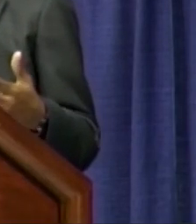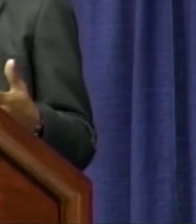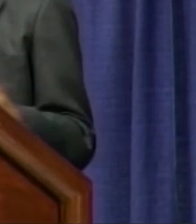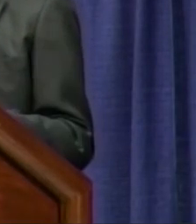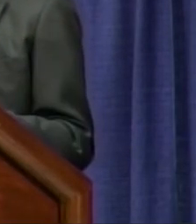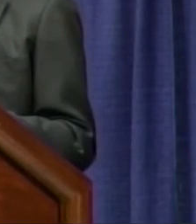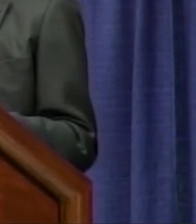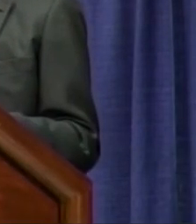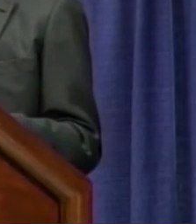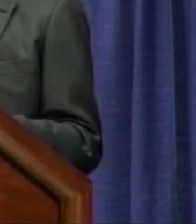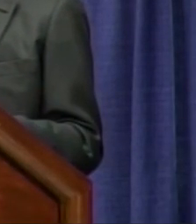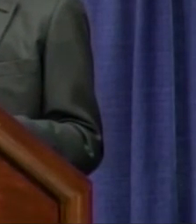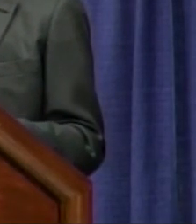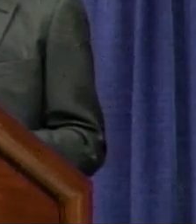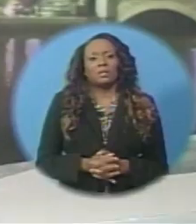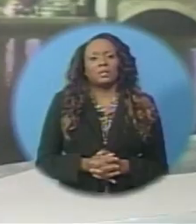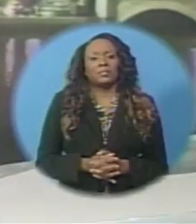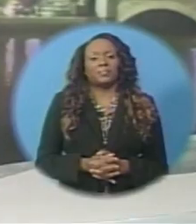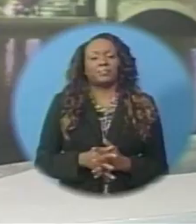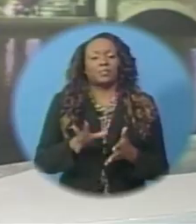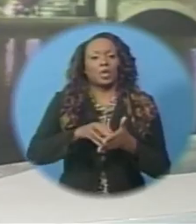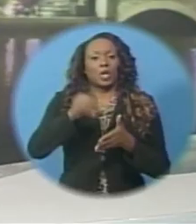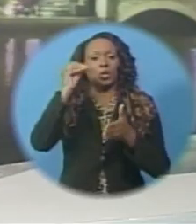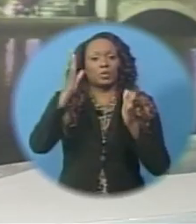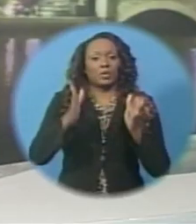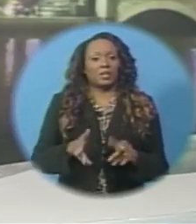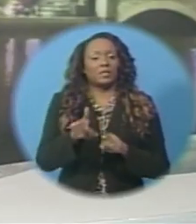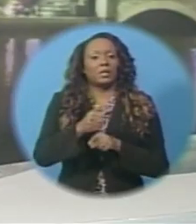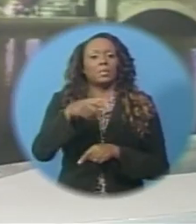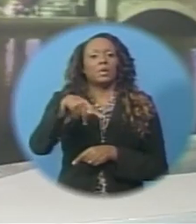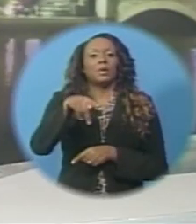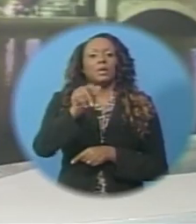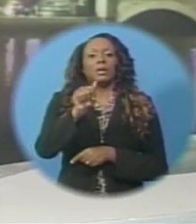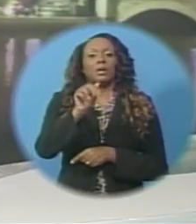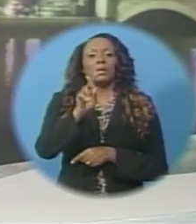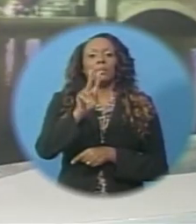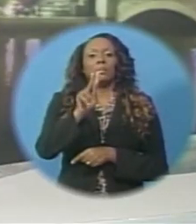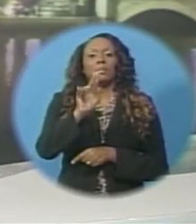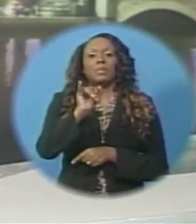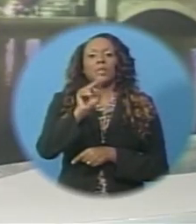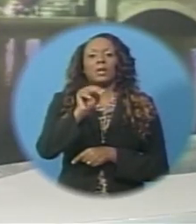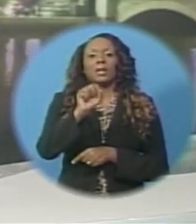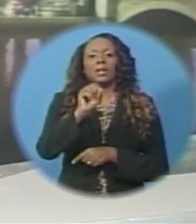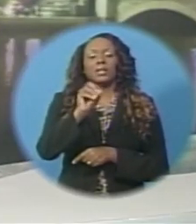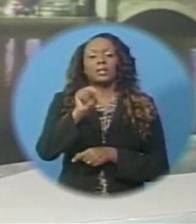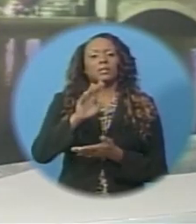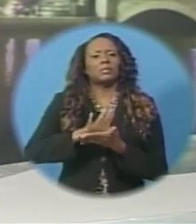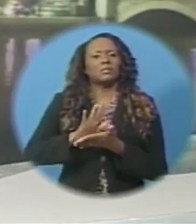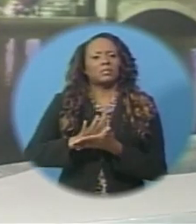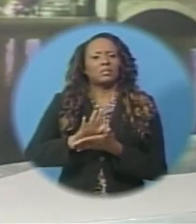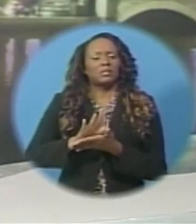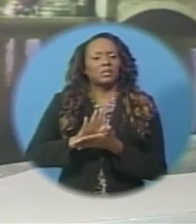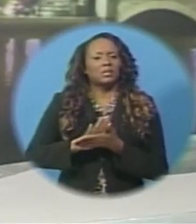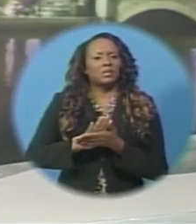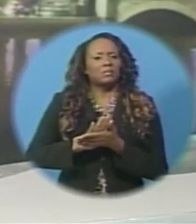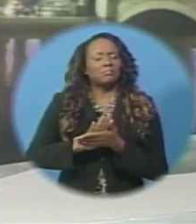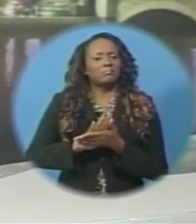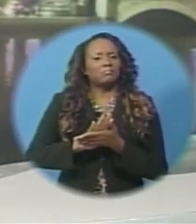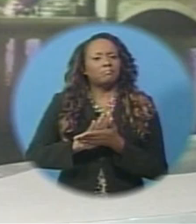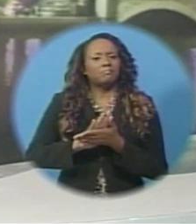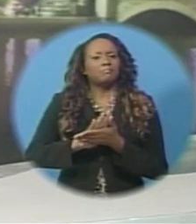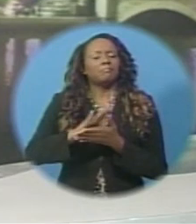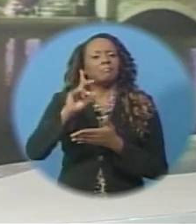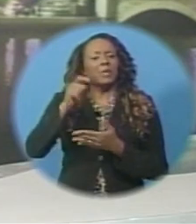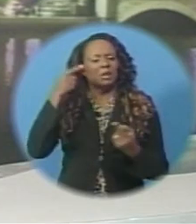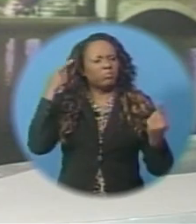areas as well as in renewable energy. Students of the Parkinson Memorial School have been told they should not let poverty prevent them